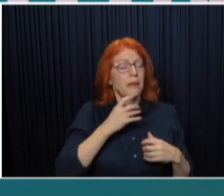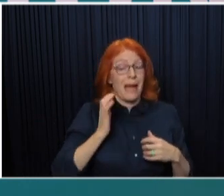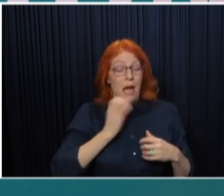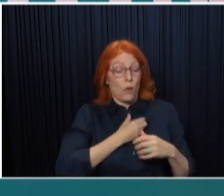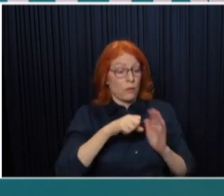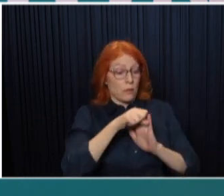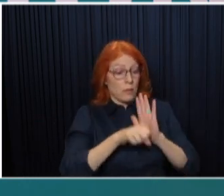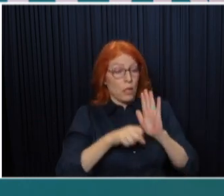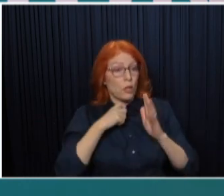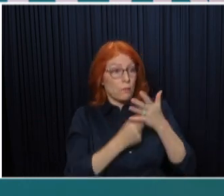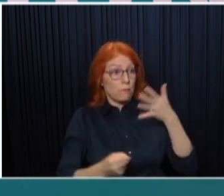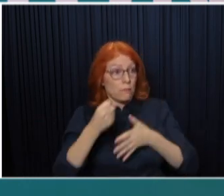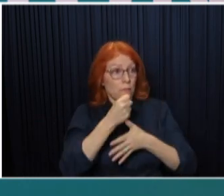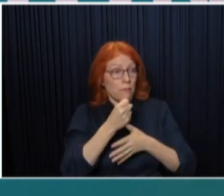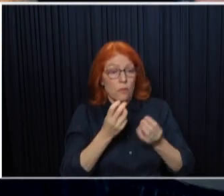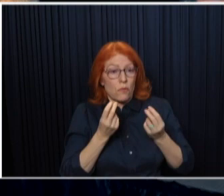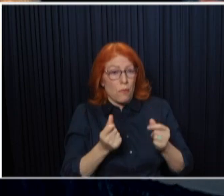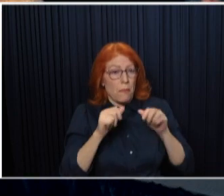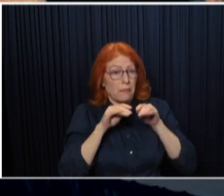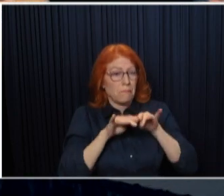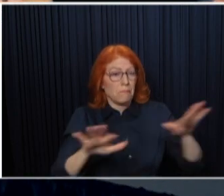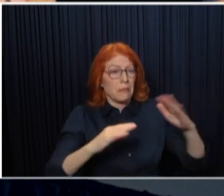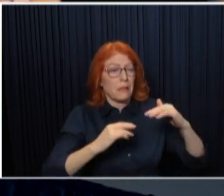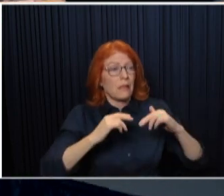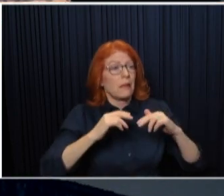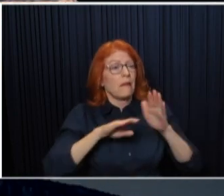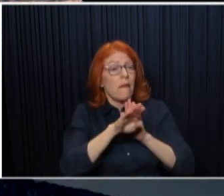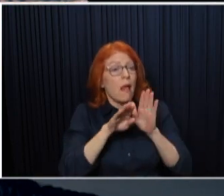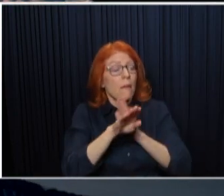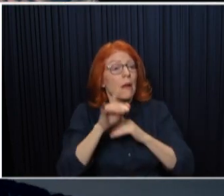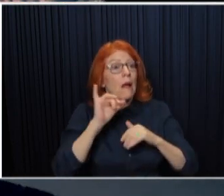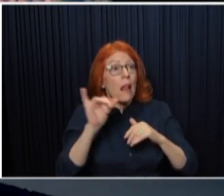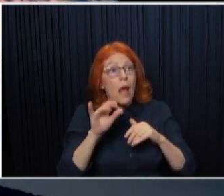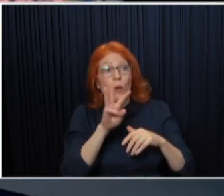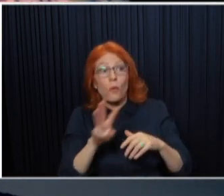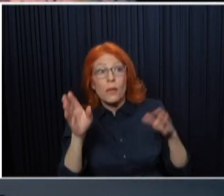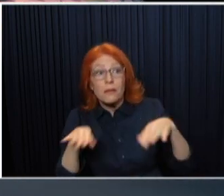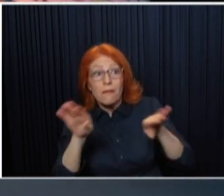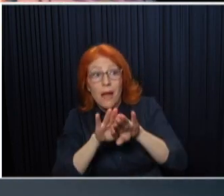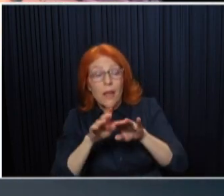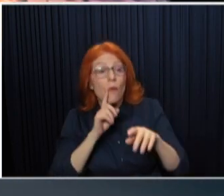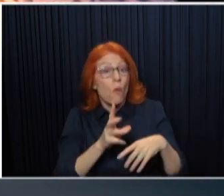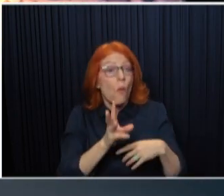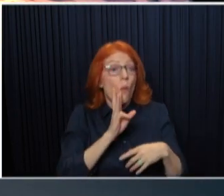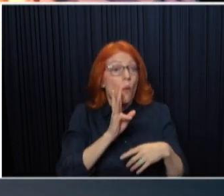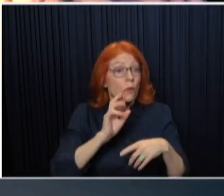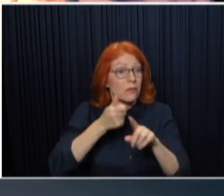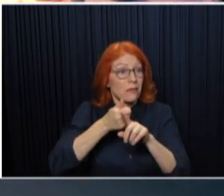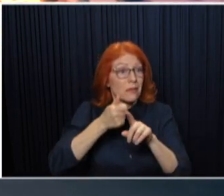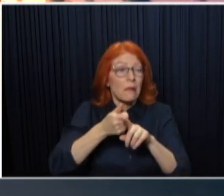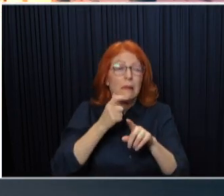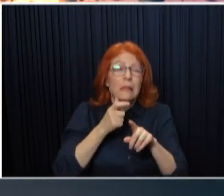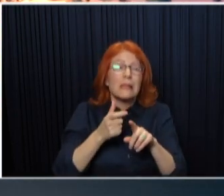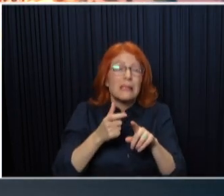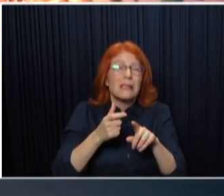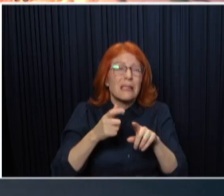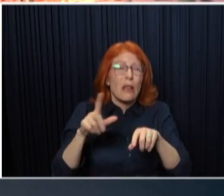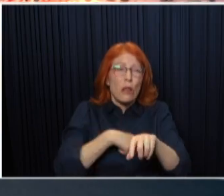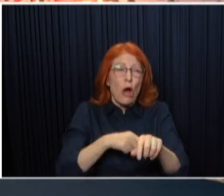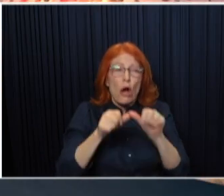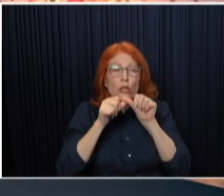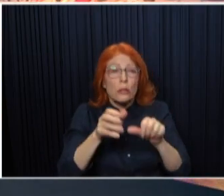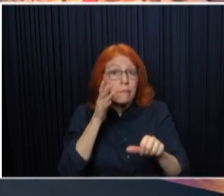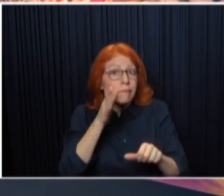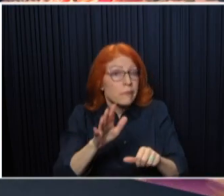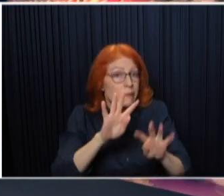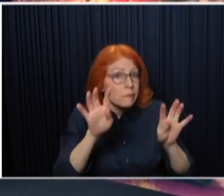be prioritizing rapid development like this in areas like the West Valley, where water, there's a bit of a long-term uncertainty there